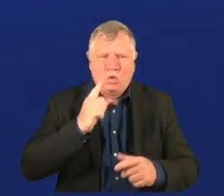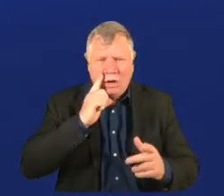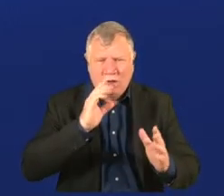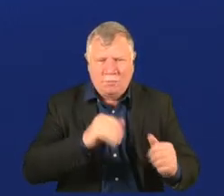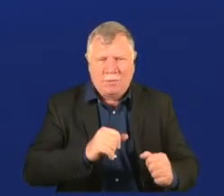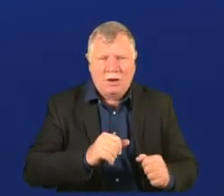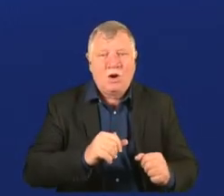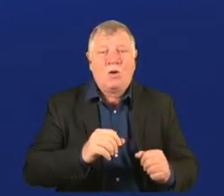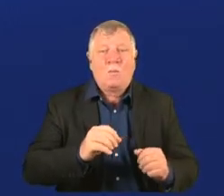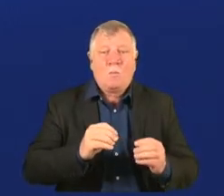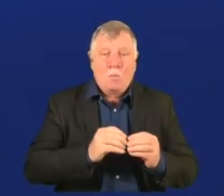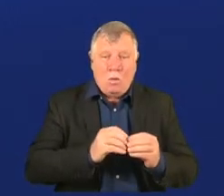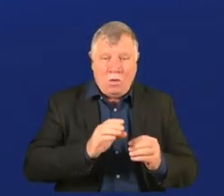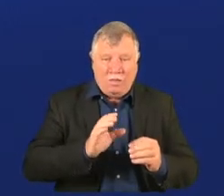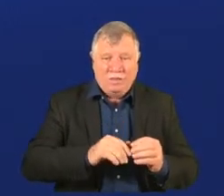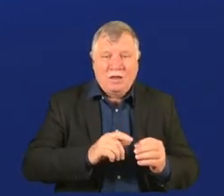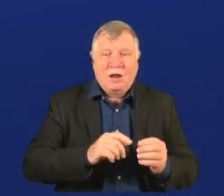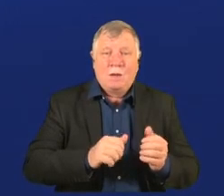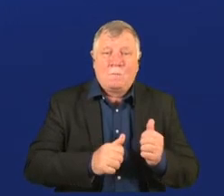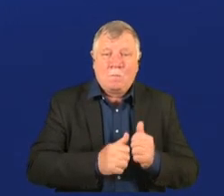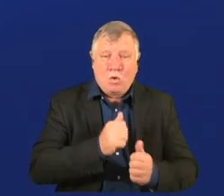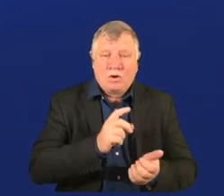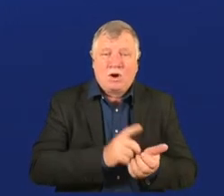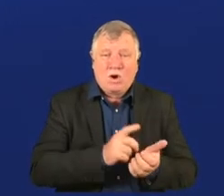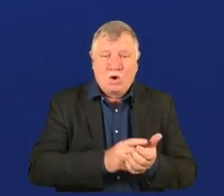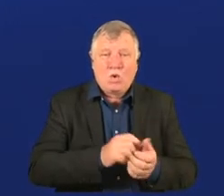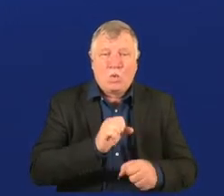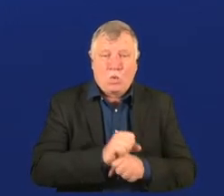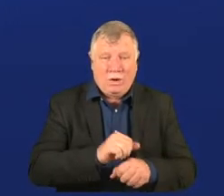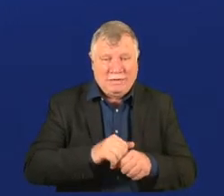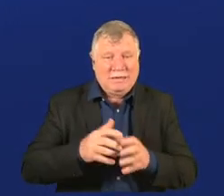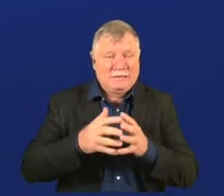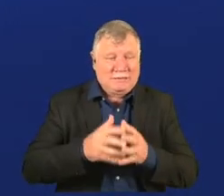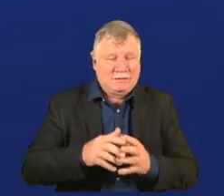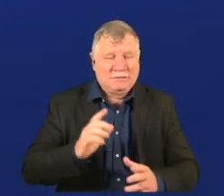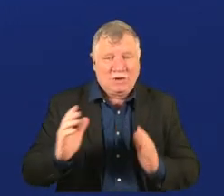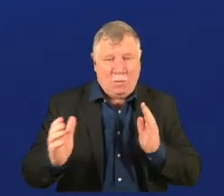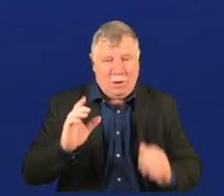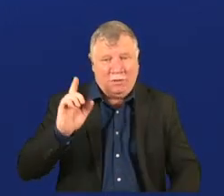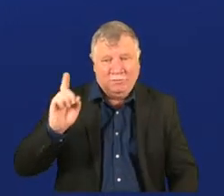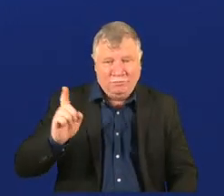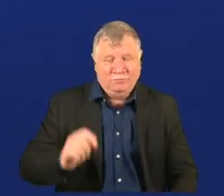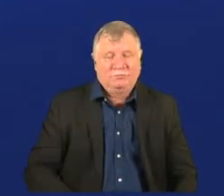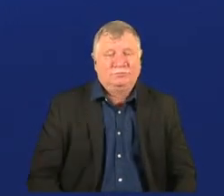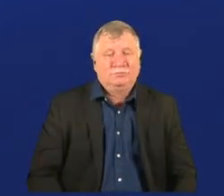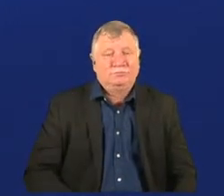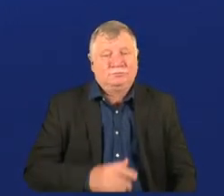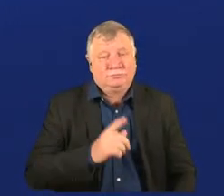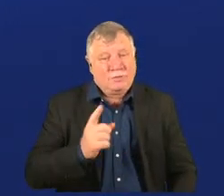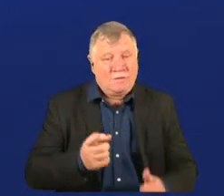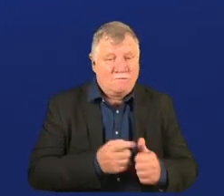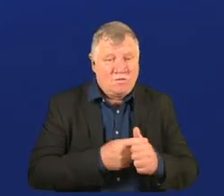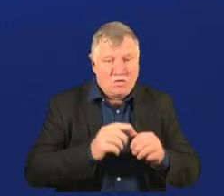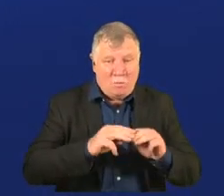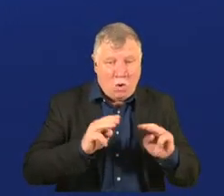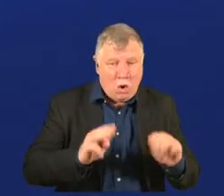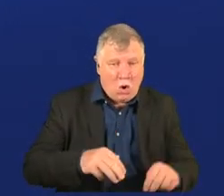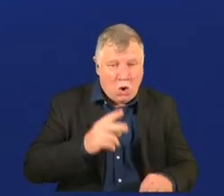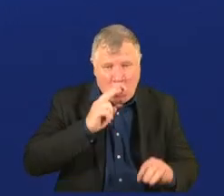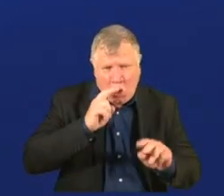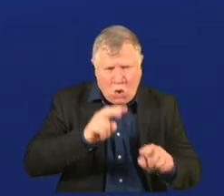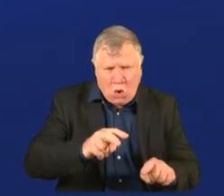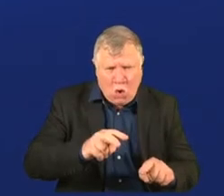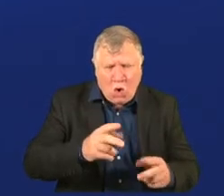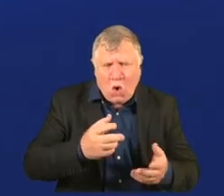and certainly longer than what physicians necessarily work in the United States. So the first model that we did looked